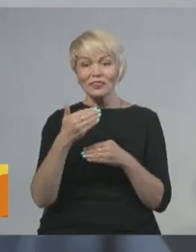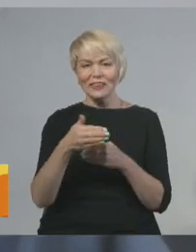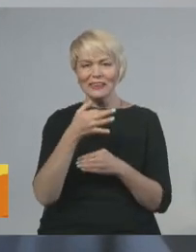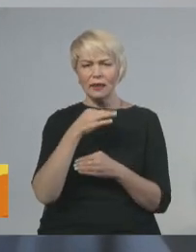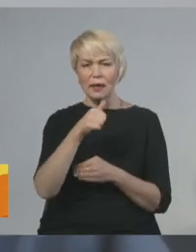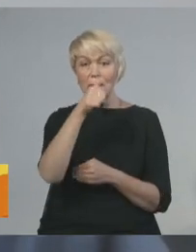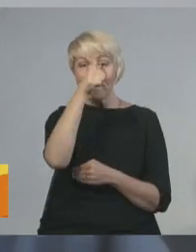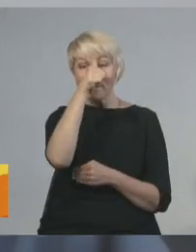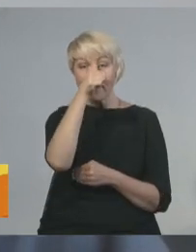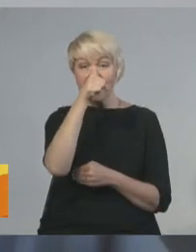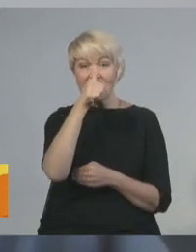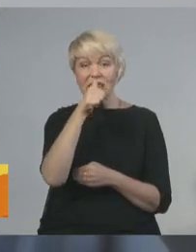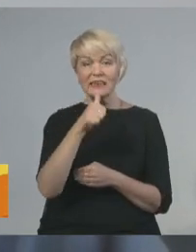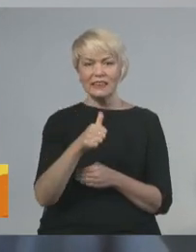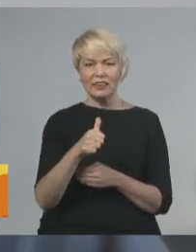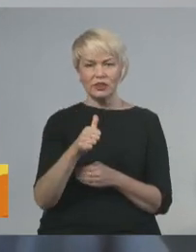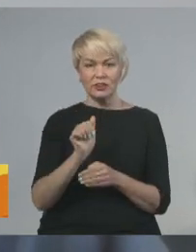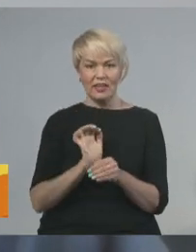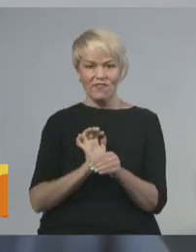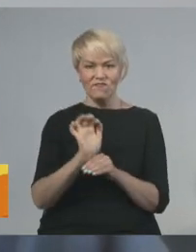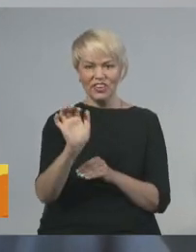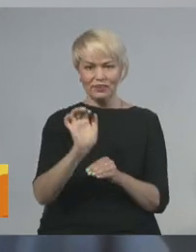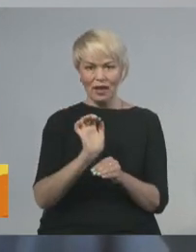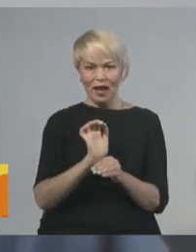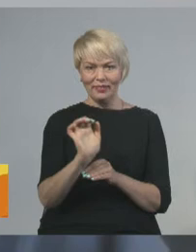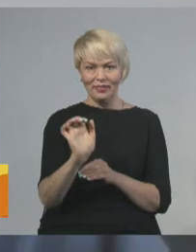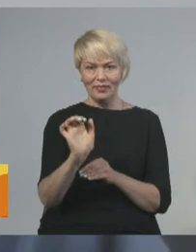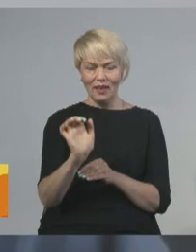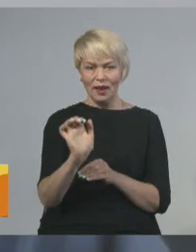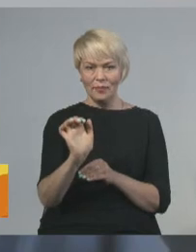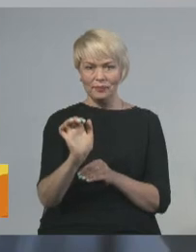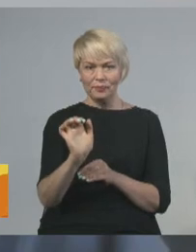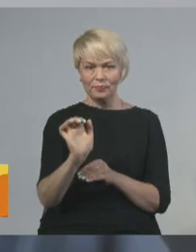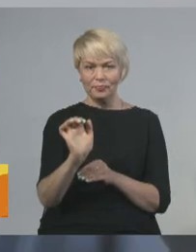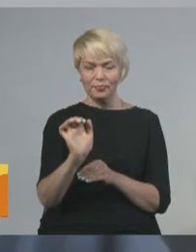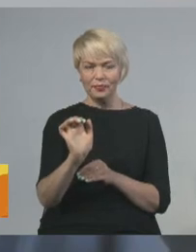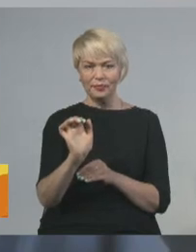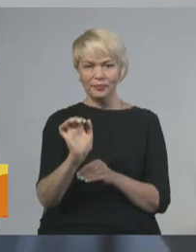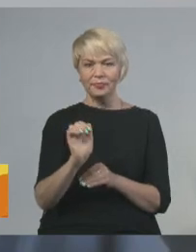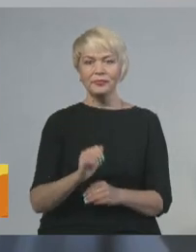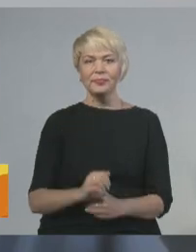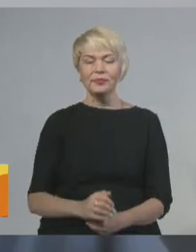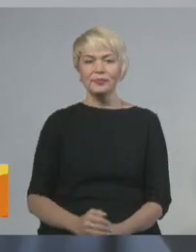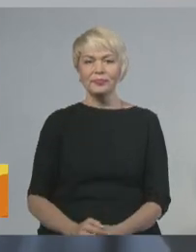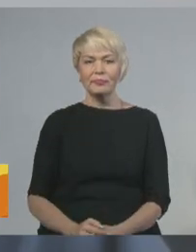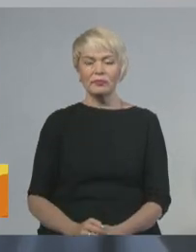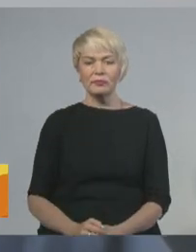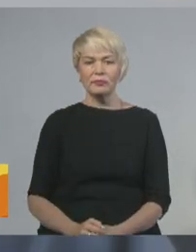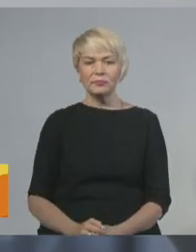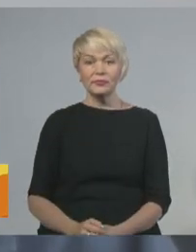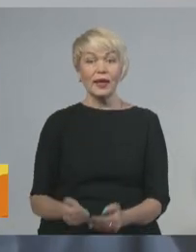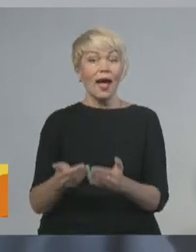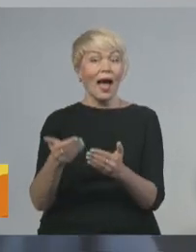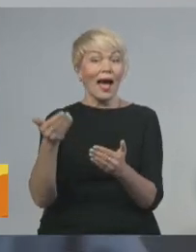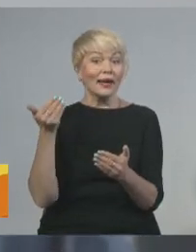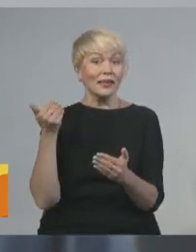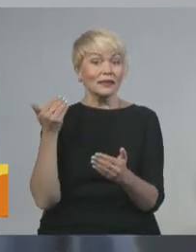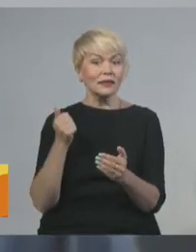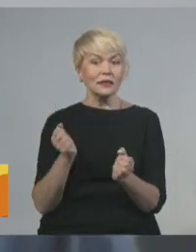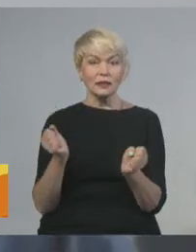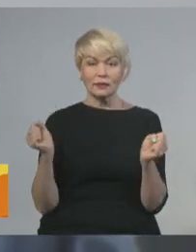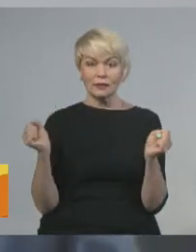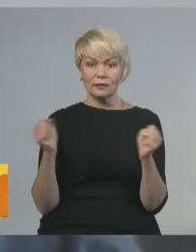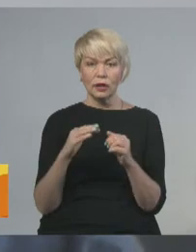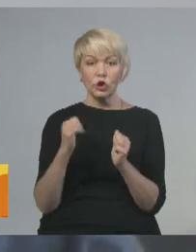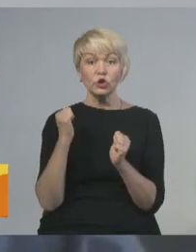uh so not together every week twice for a planning meeting and not together there every